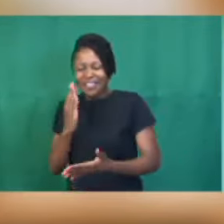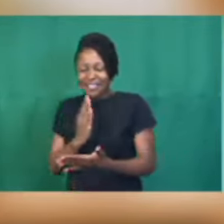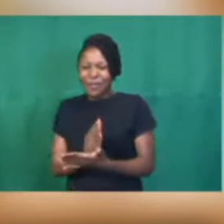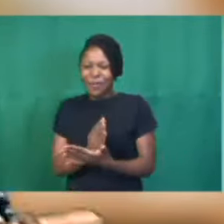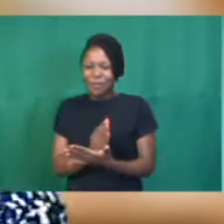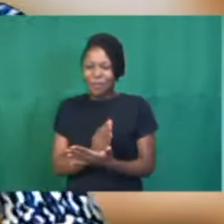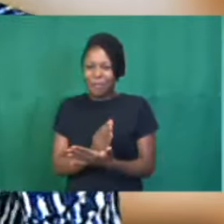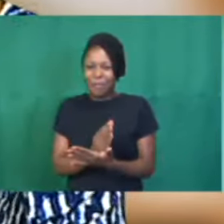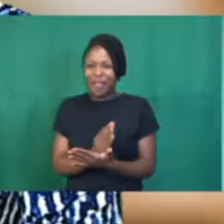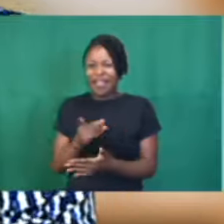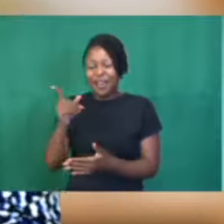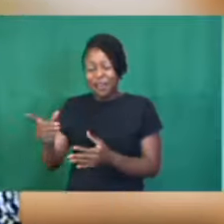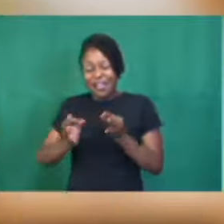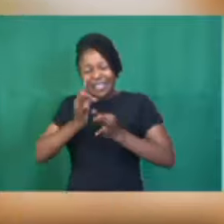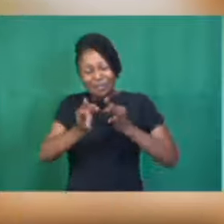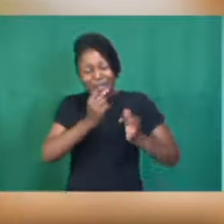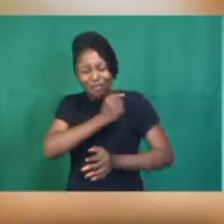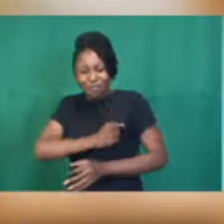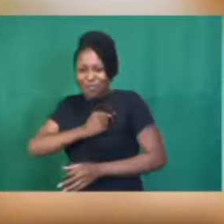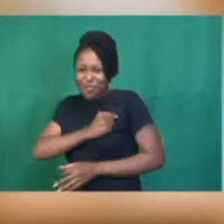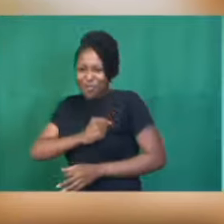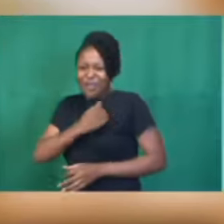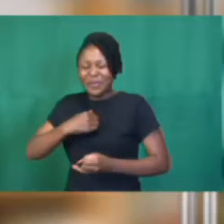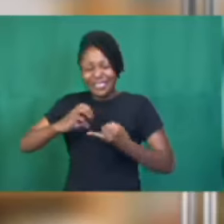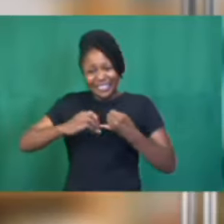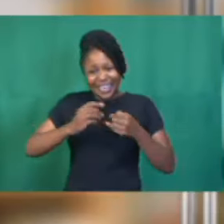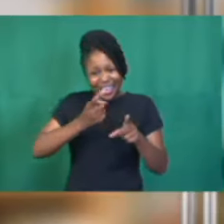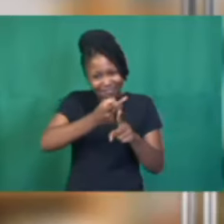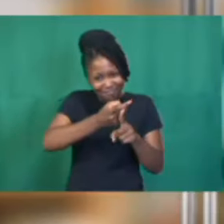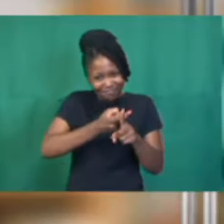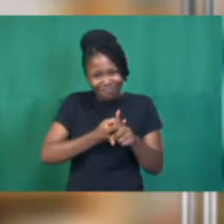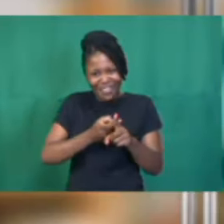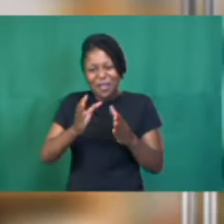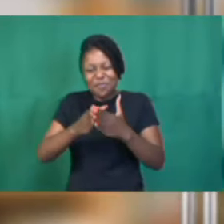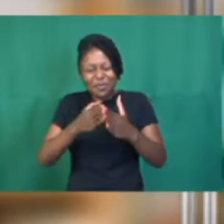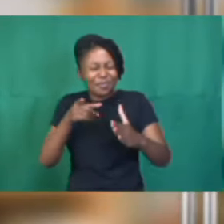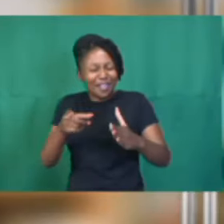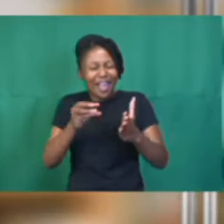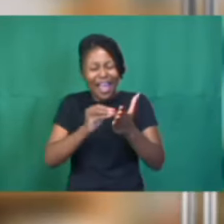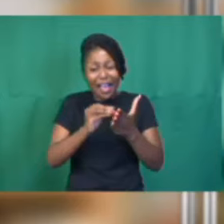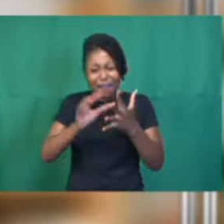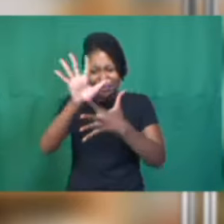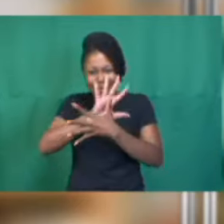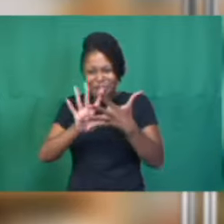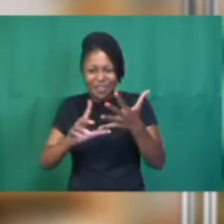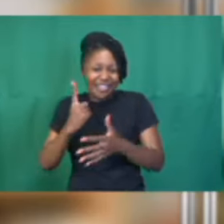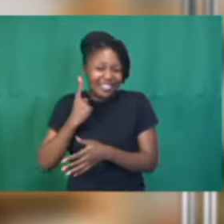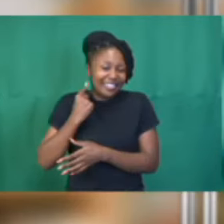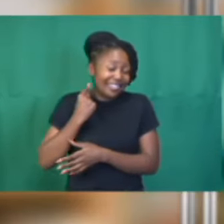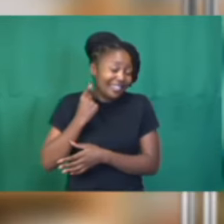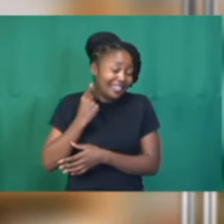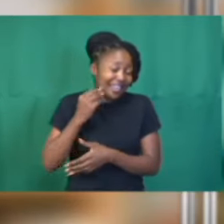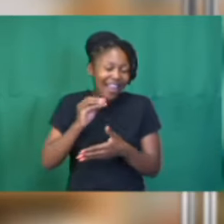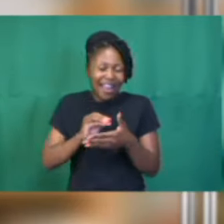think that is what is influencing me. Okay, please, for our learners back home. Okay, thank you, Sissy.